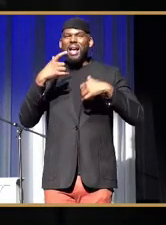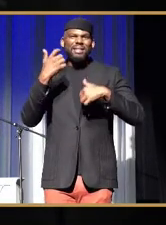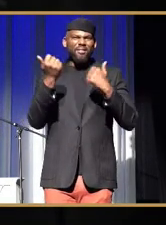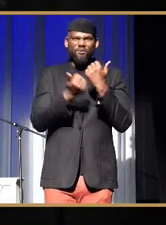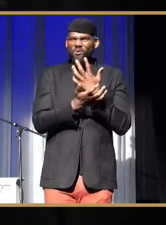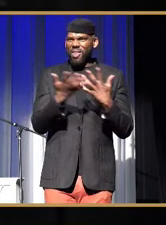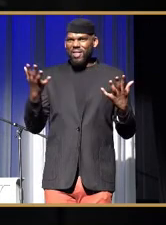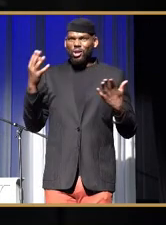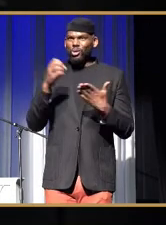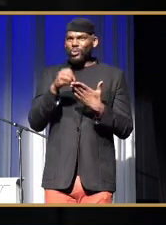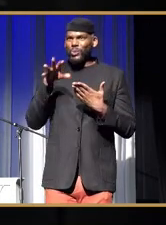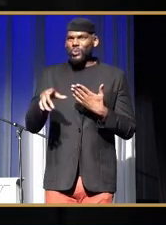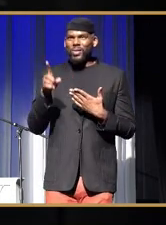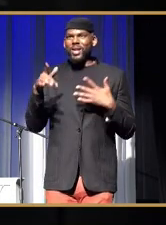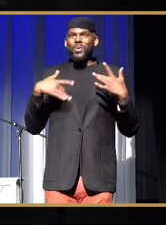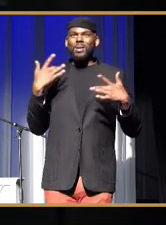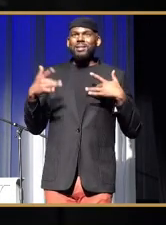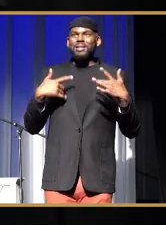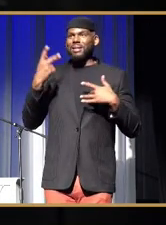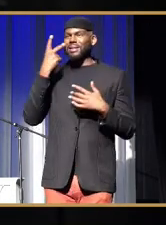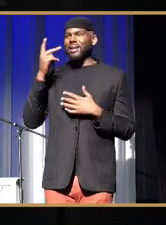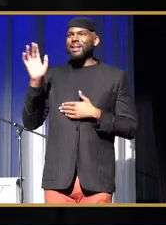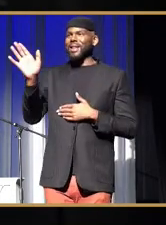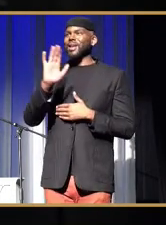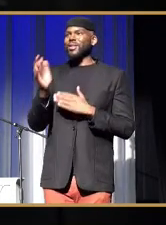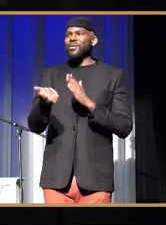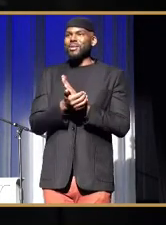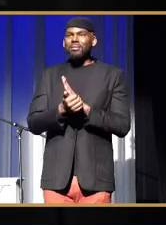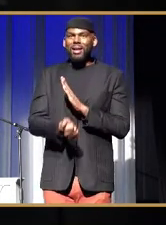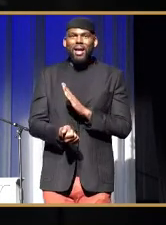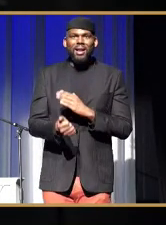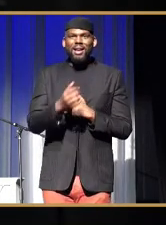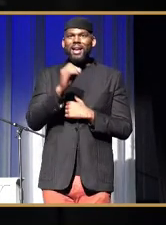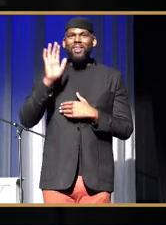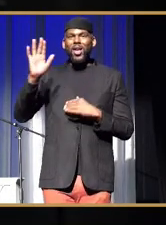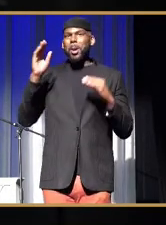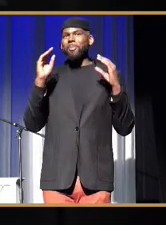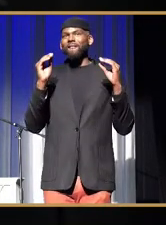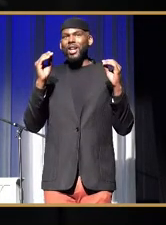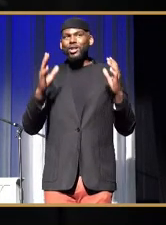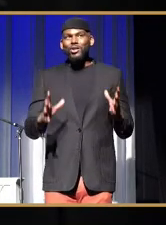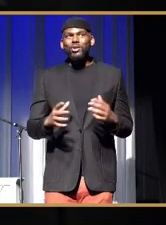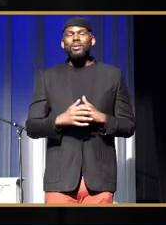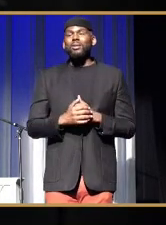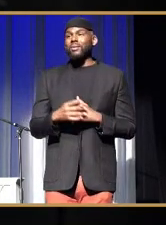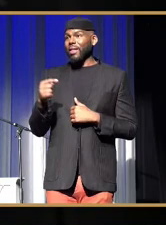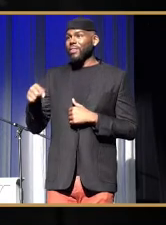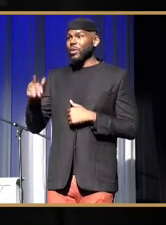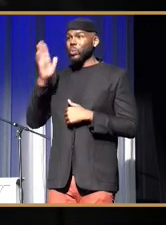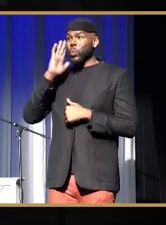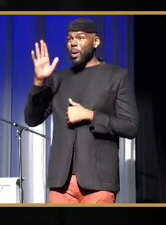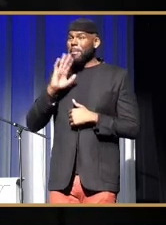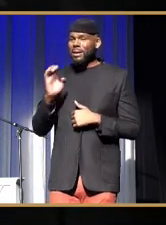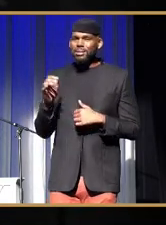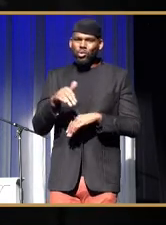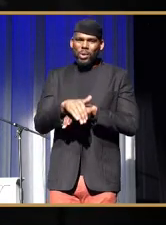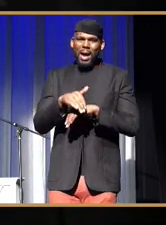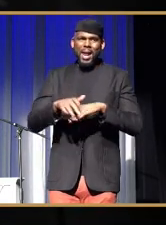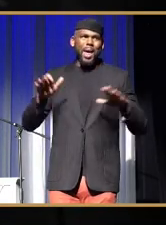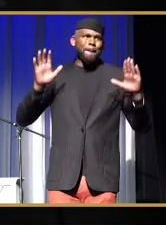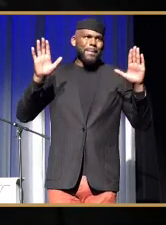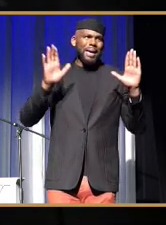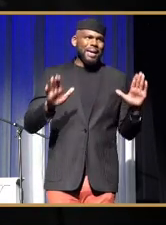just so excited to see their talent and their professionalism. This is going to be an amazing evening